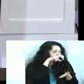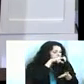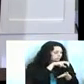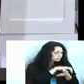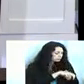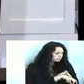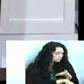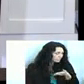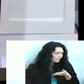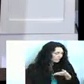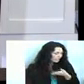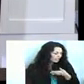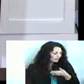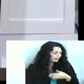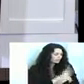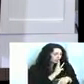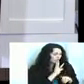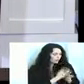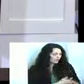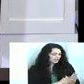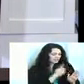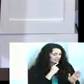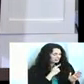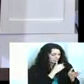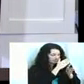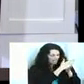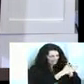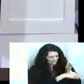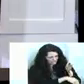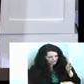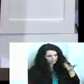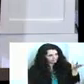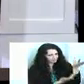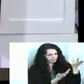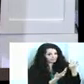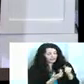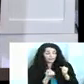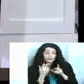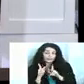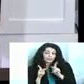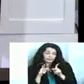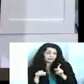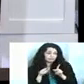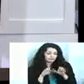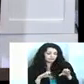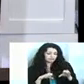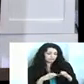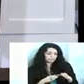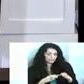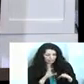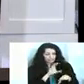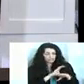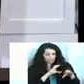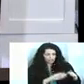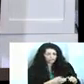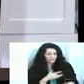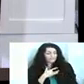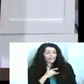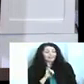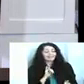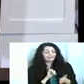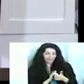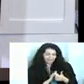and saying, to the end with it. I know that there are folks in this congregation this morning who have felt that much